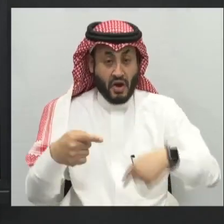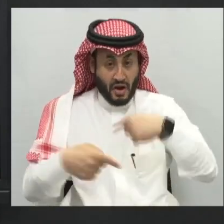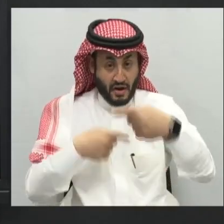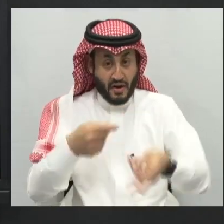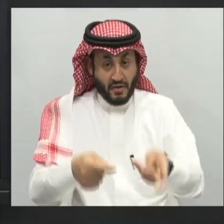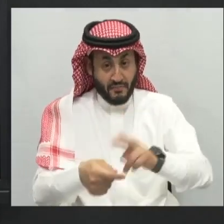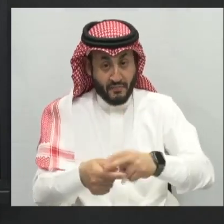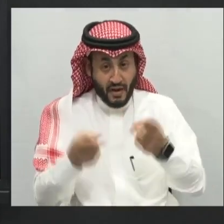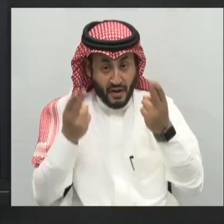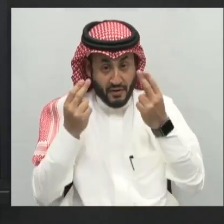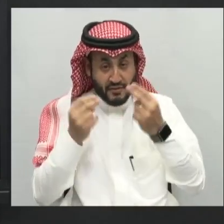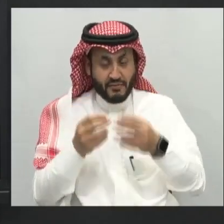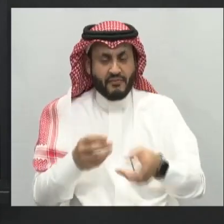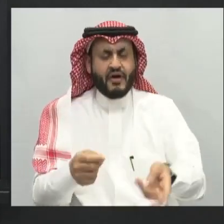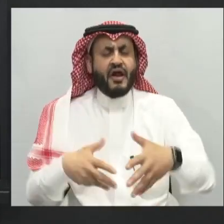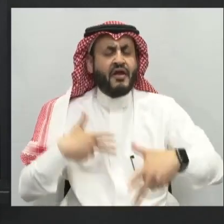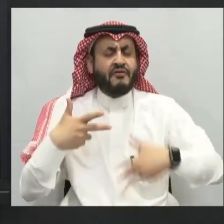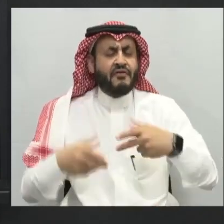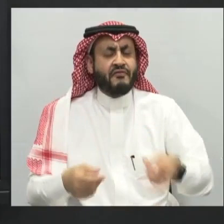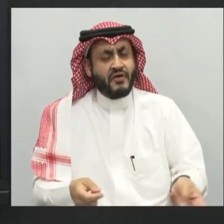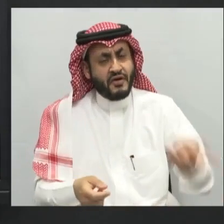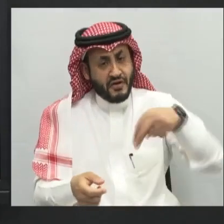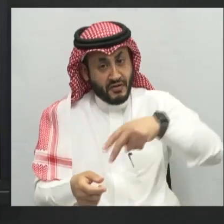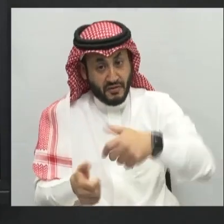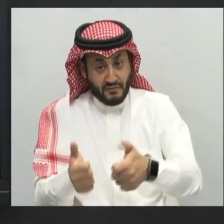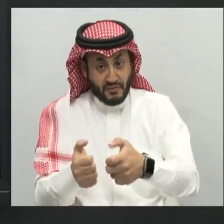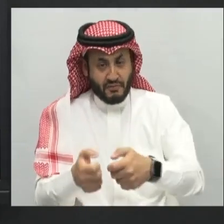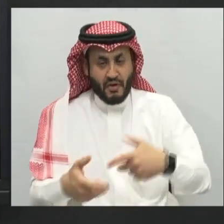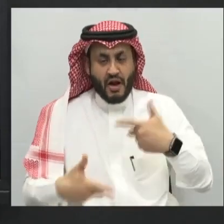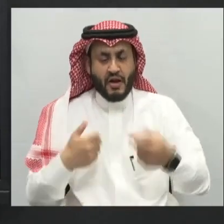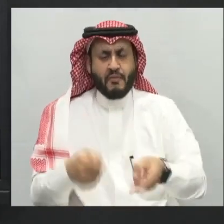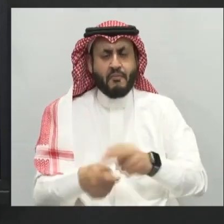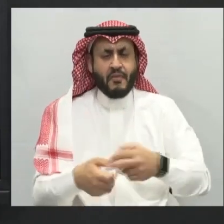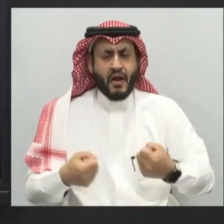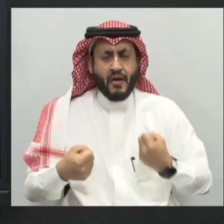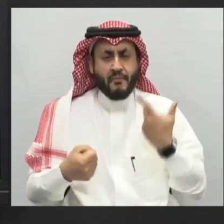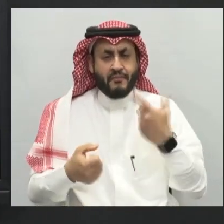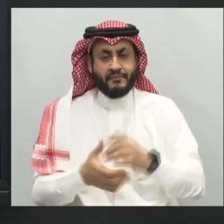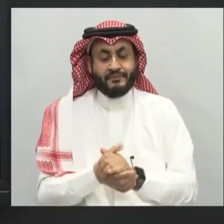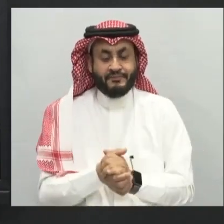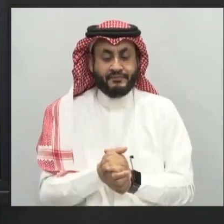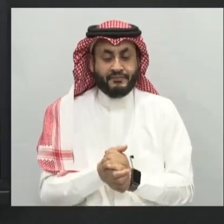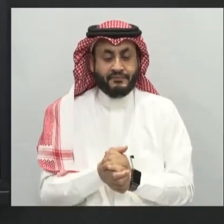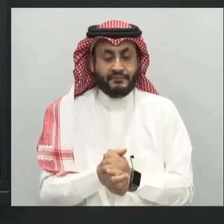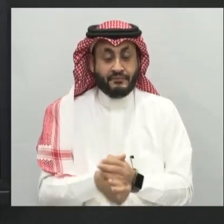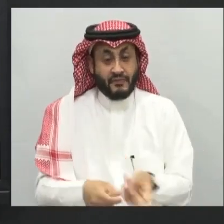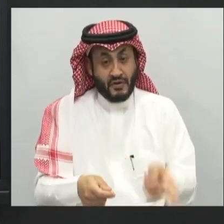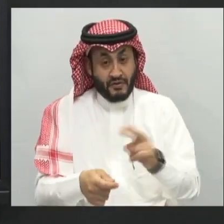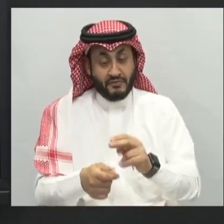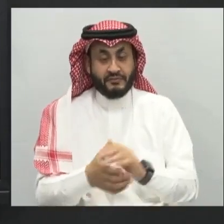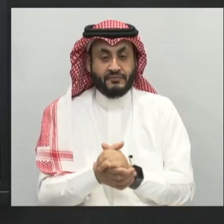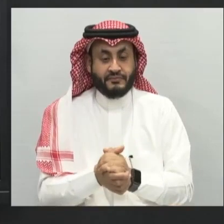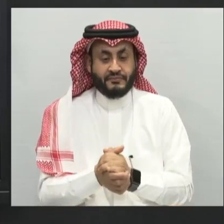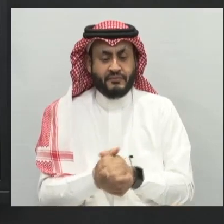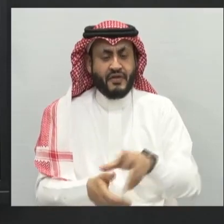refocusing again. So you feel like when you come back to play again, you have more energy, right? Also, prayer times